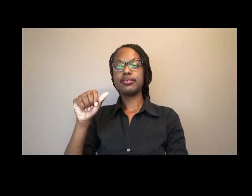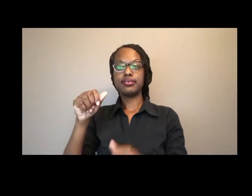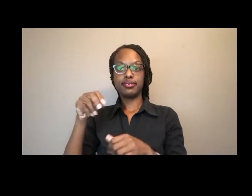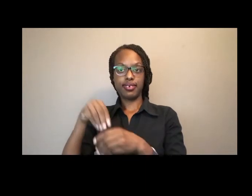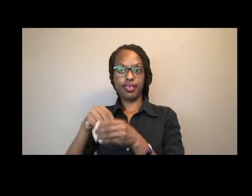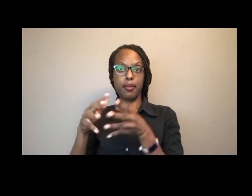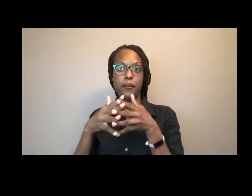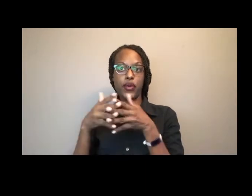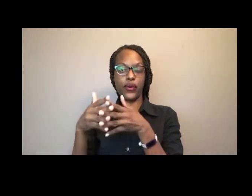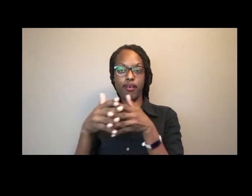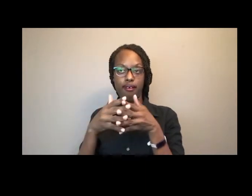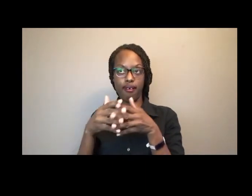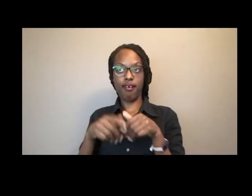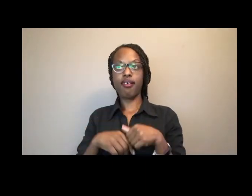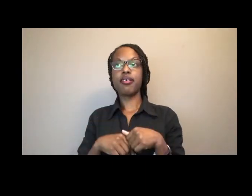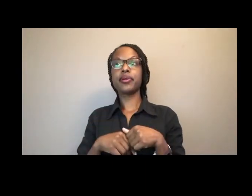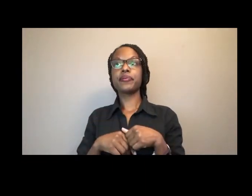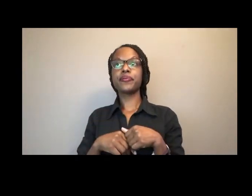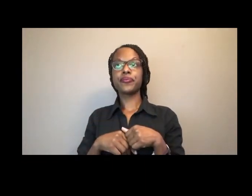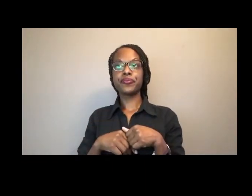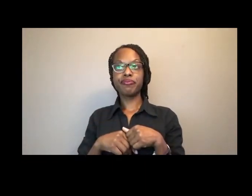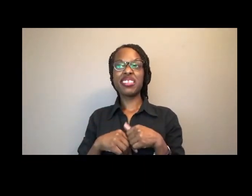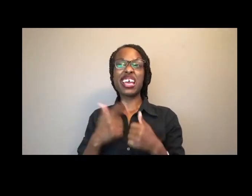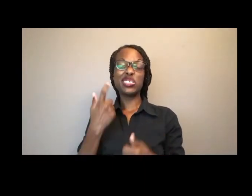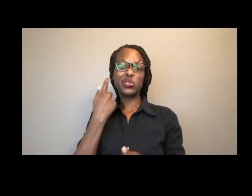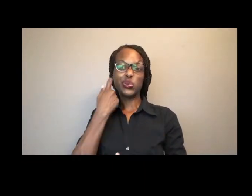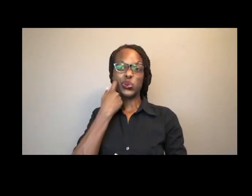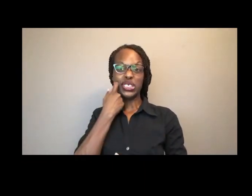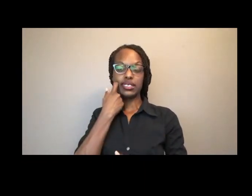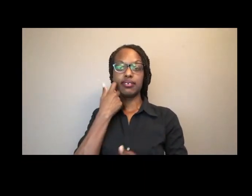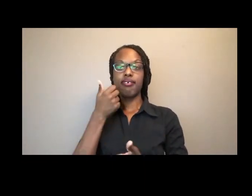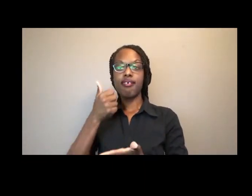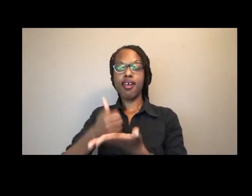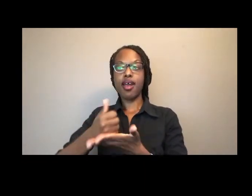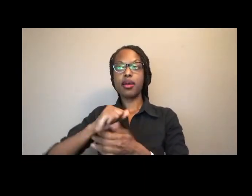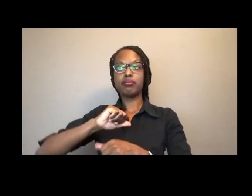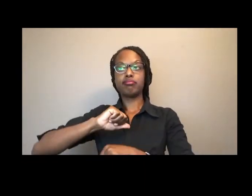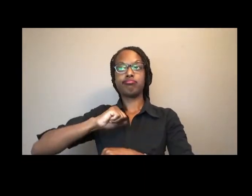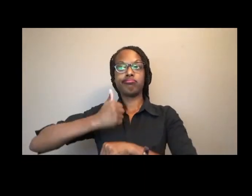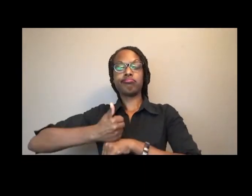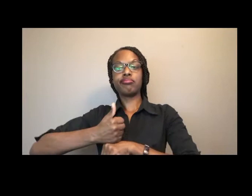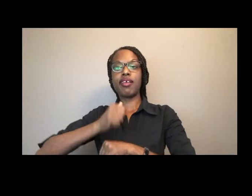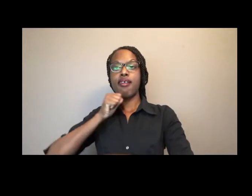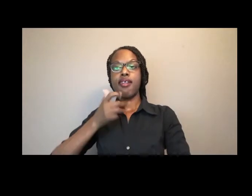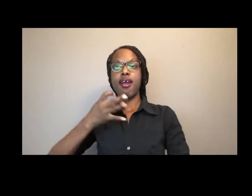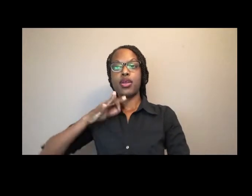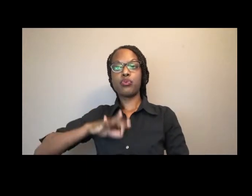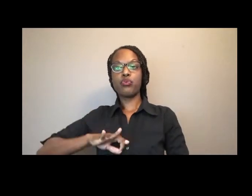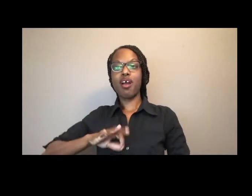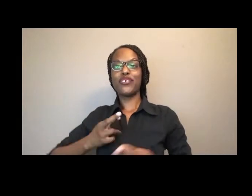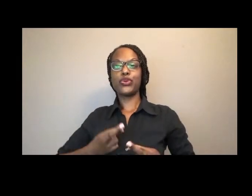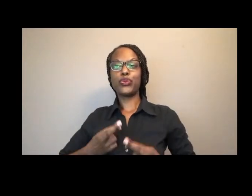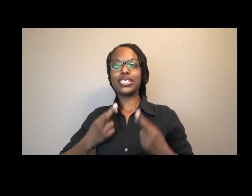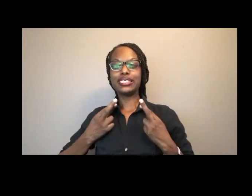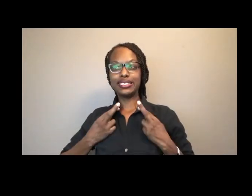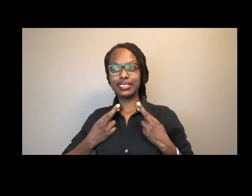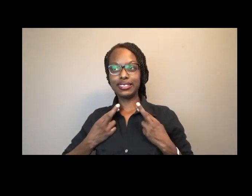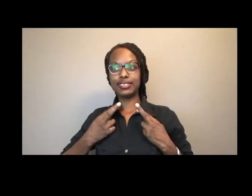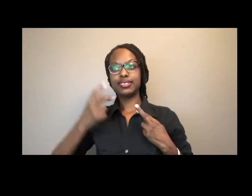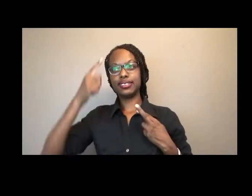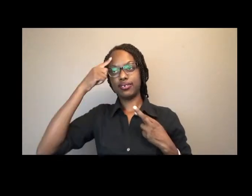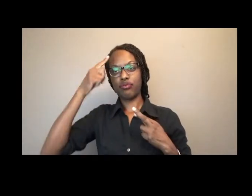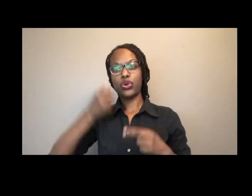I more recently co-founded a nonprofit residency